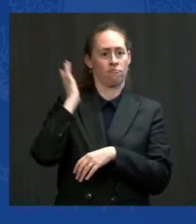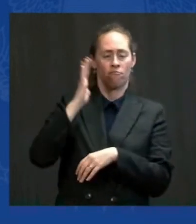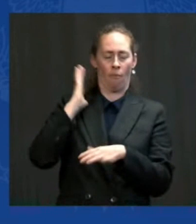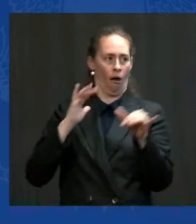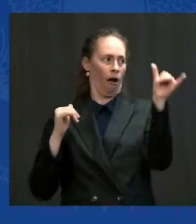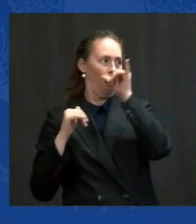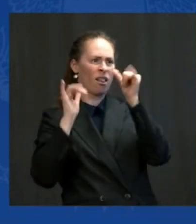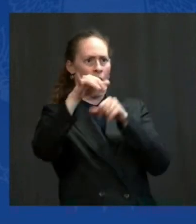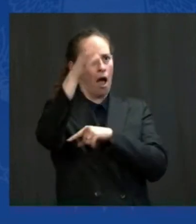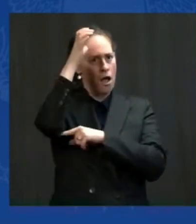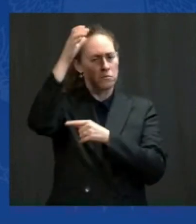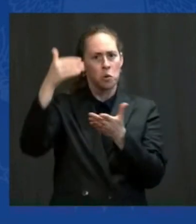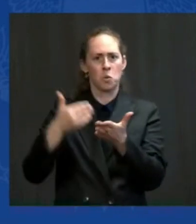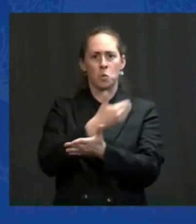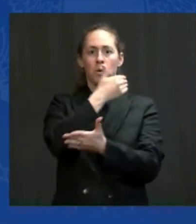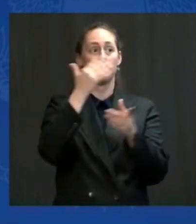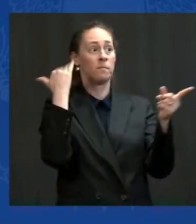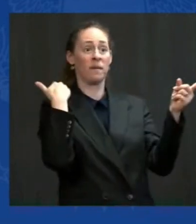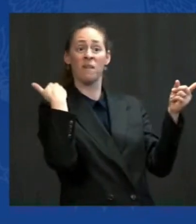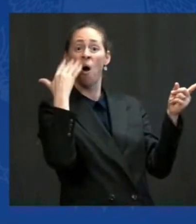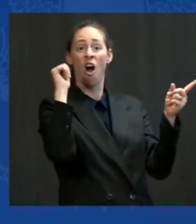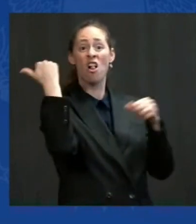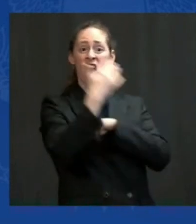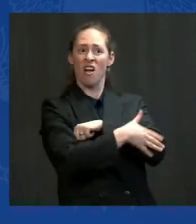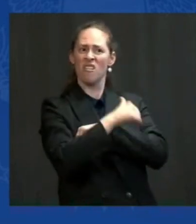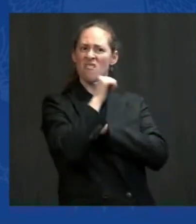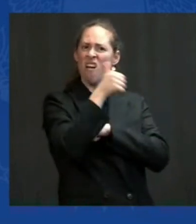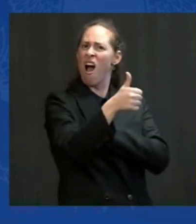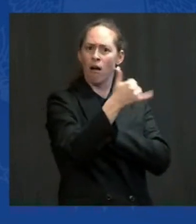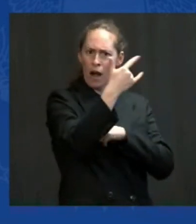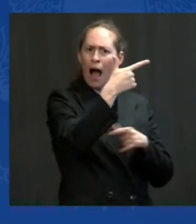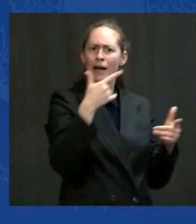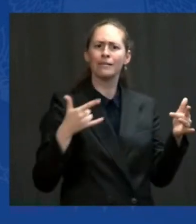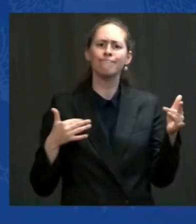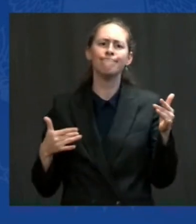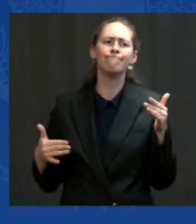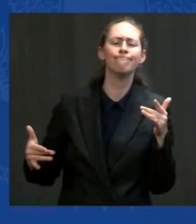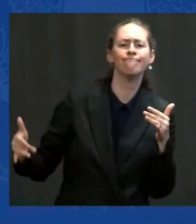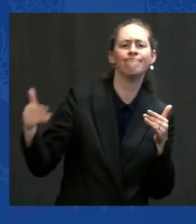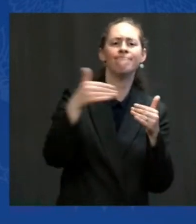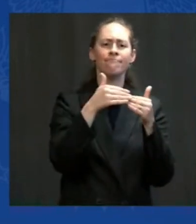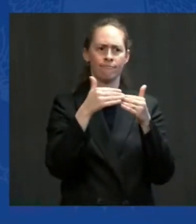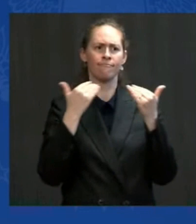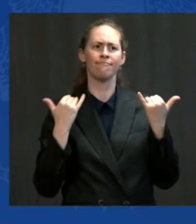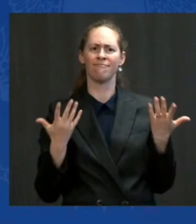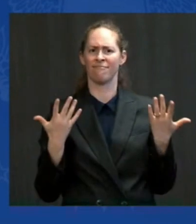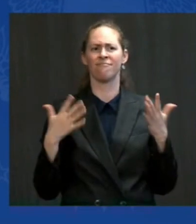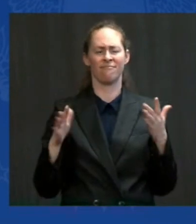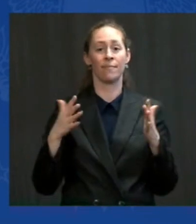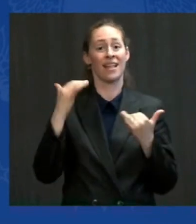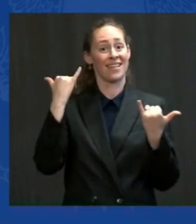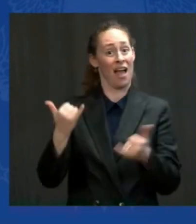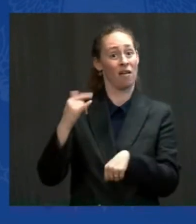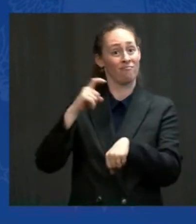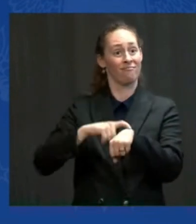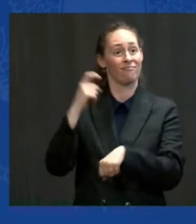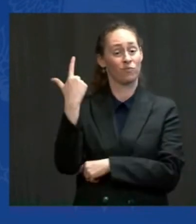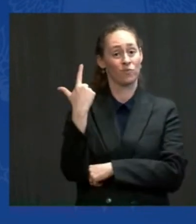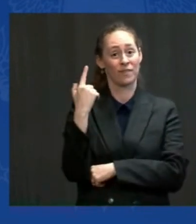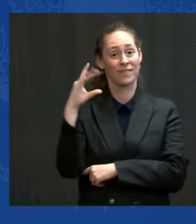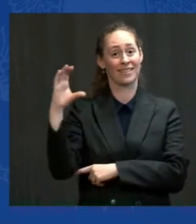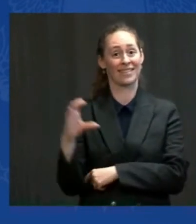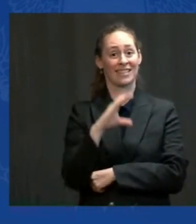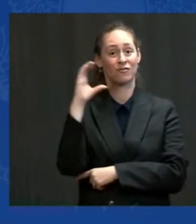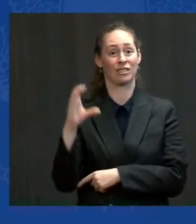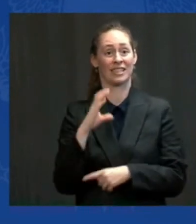of the world. But as I said, today everybody's caught up. Does anybody think in the 21st century, with the change that's